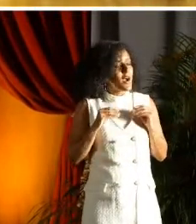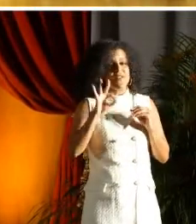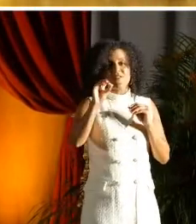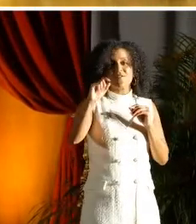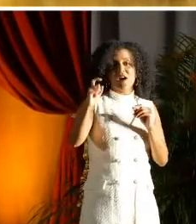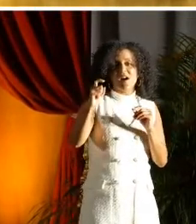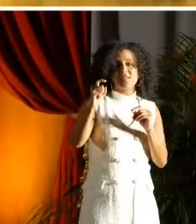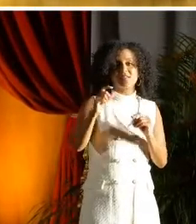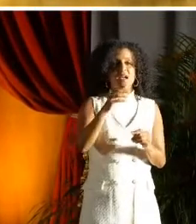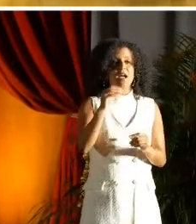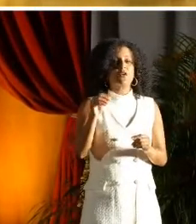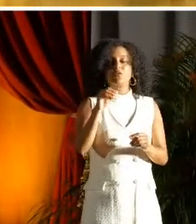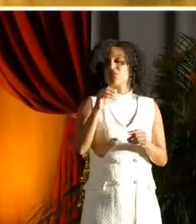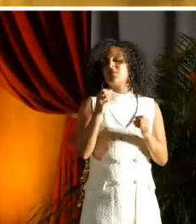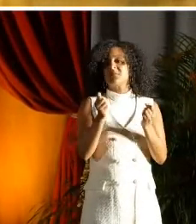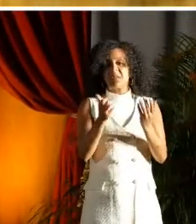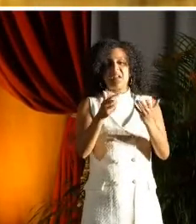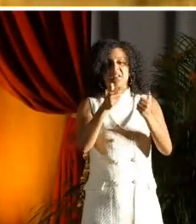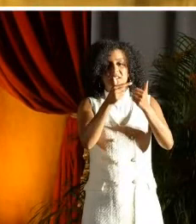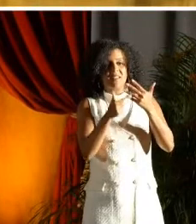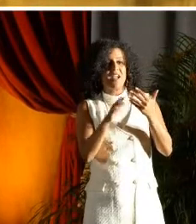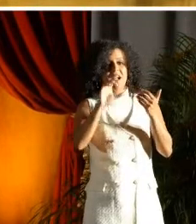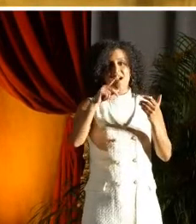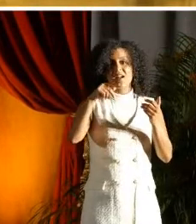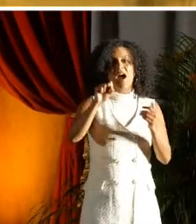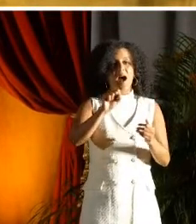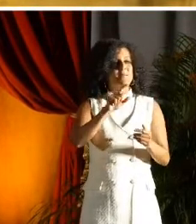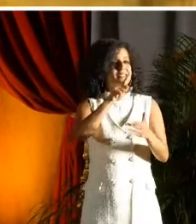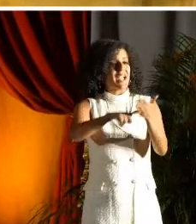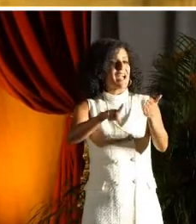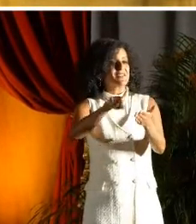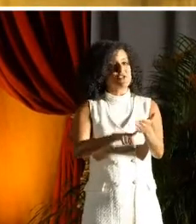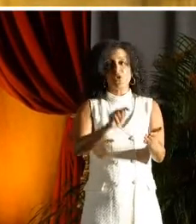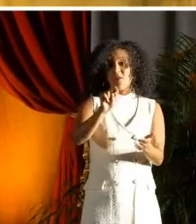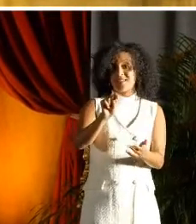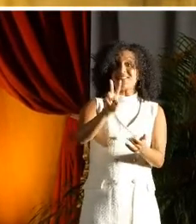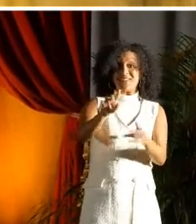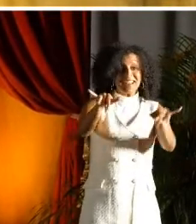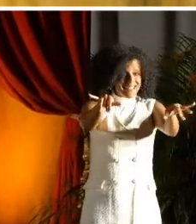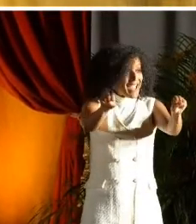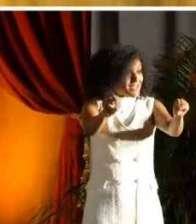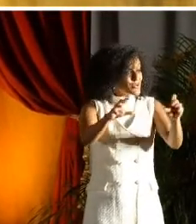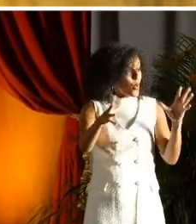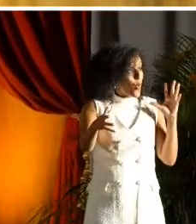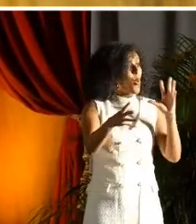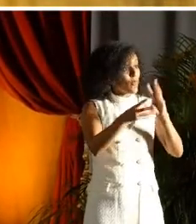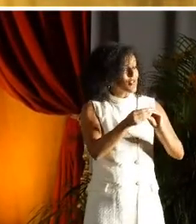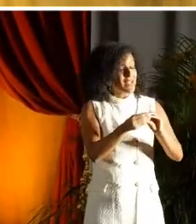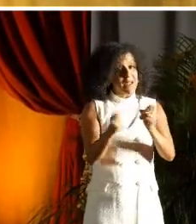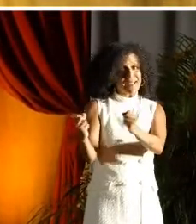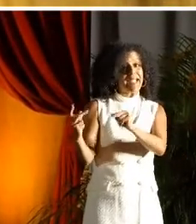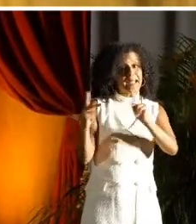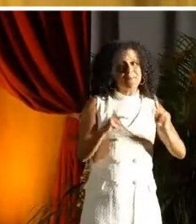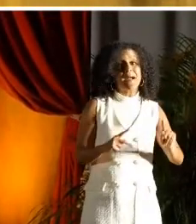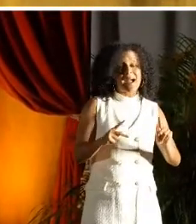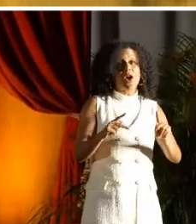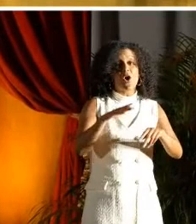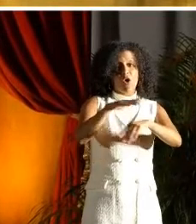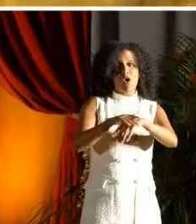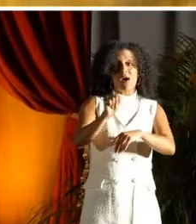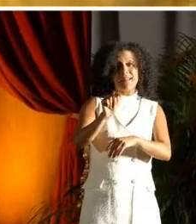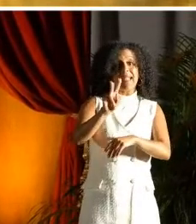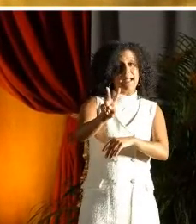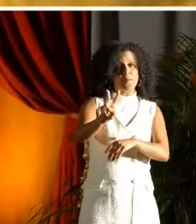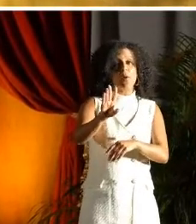we took on Rupert Murdoch and we got Cops canceled off of primetime TV. And yes, over time it did come back on